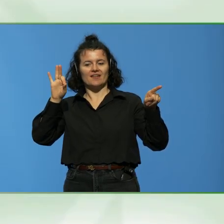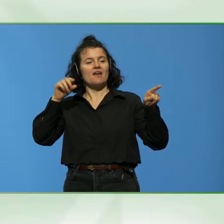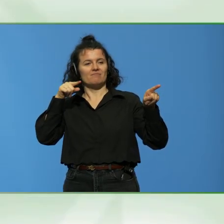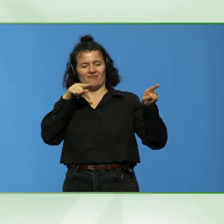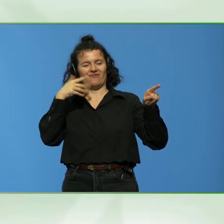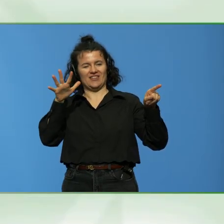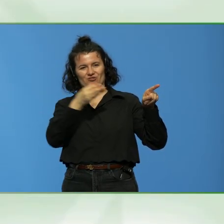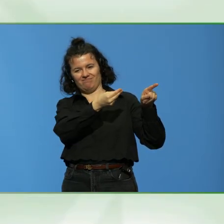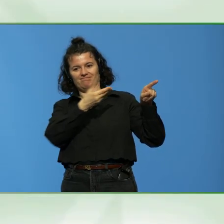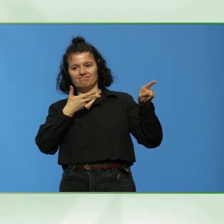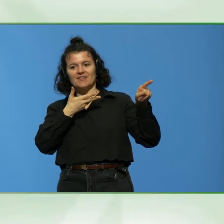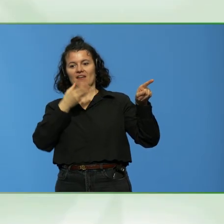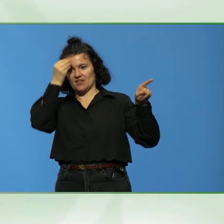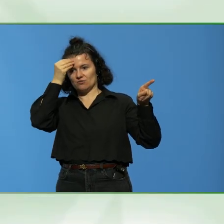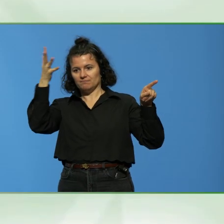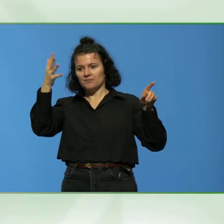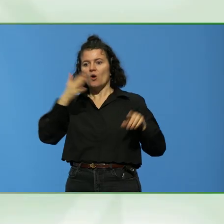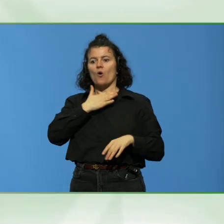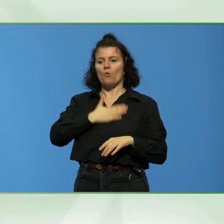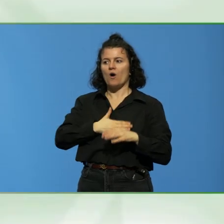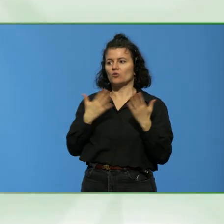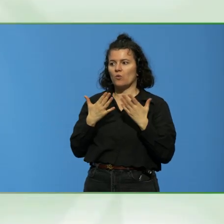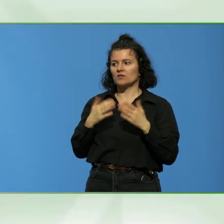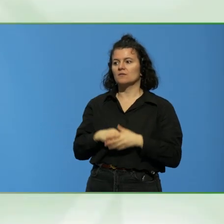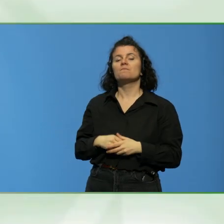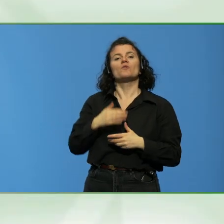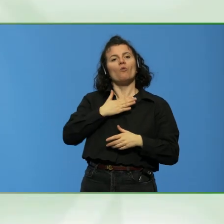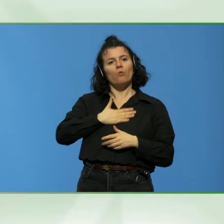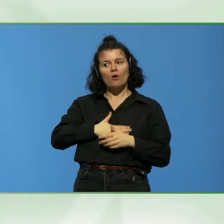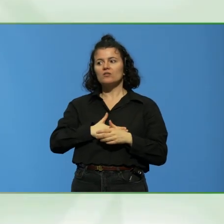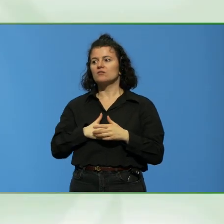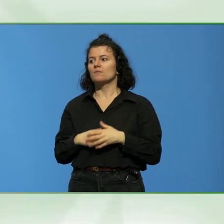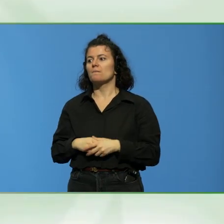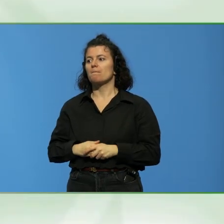row. A casting for